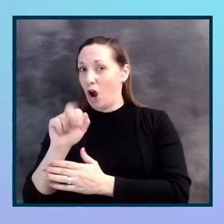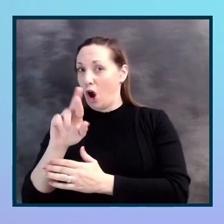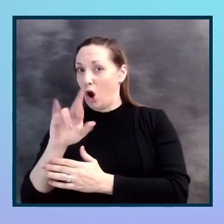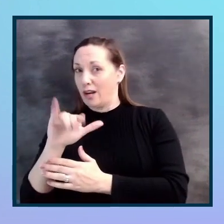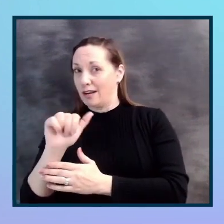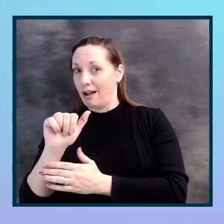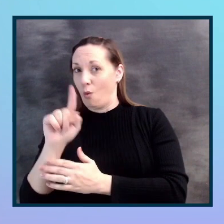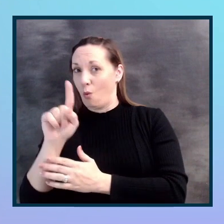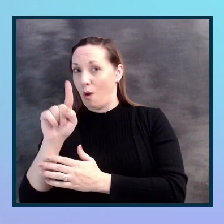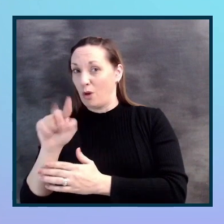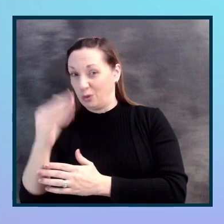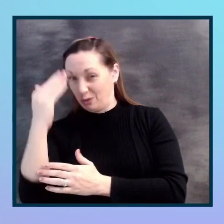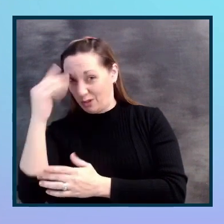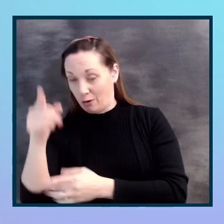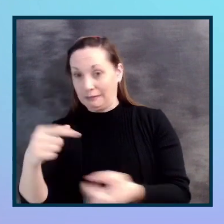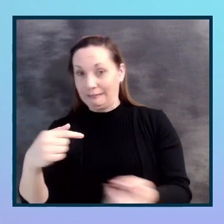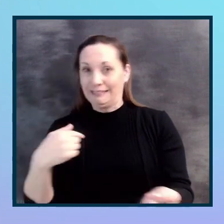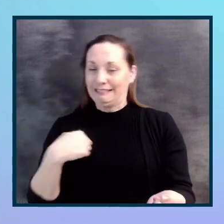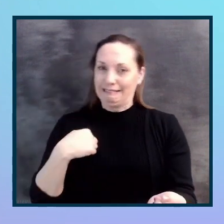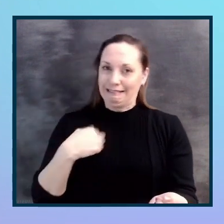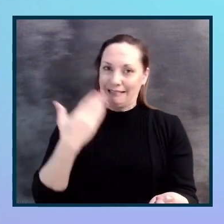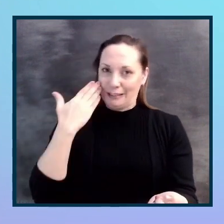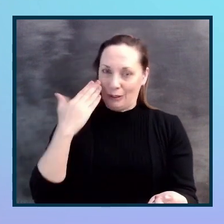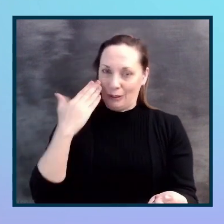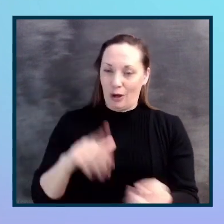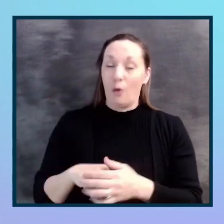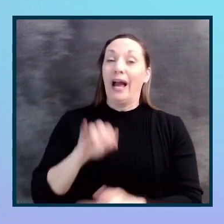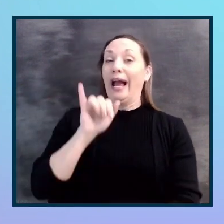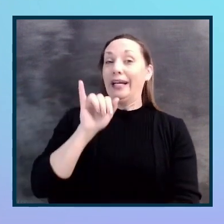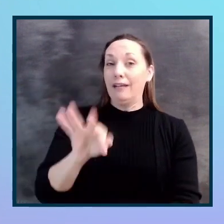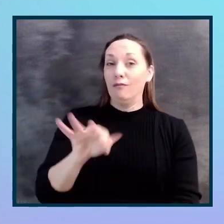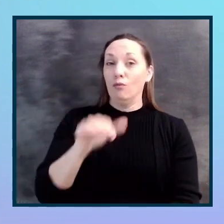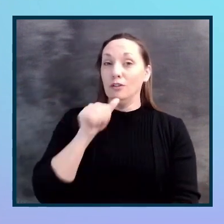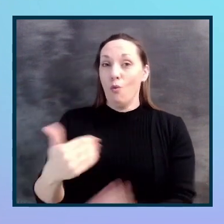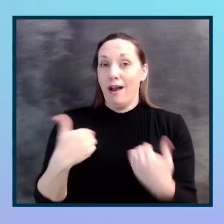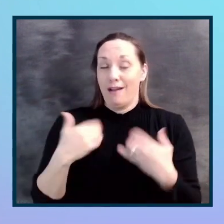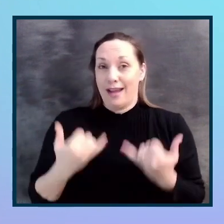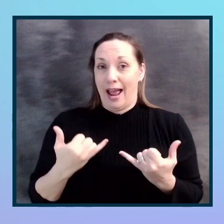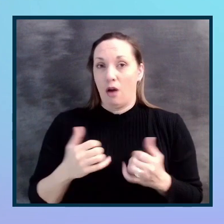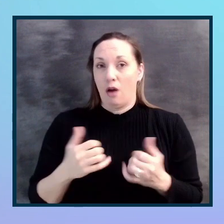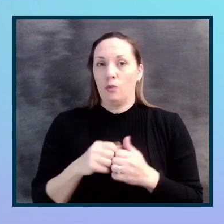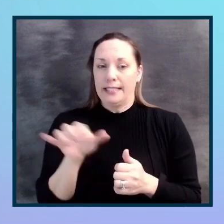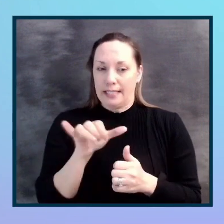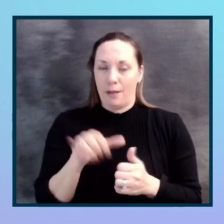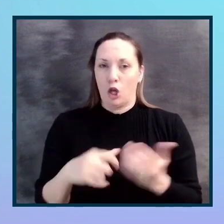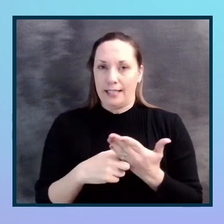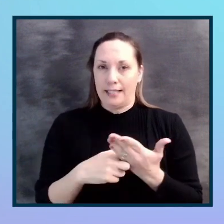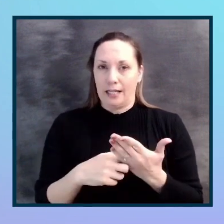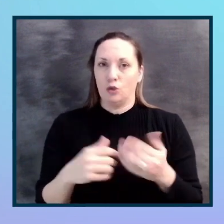one. I do not. Okay, no worries. If we don't currently have a similar ticket to it